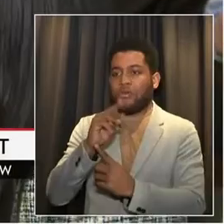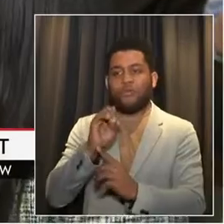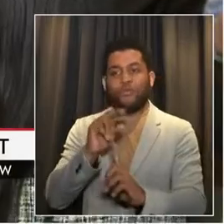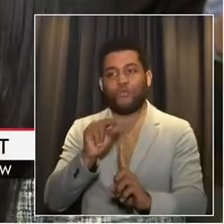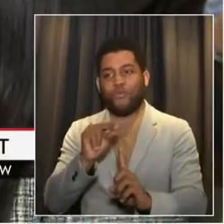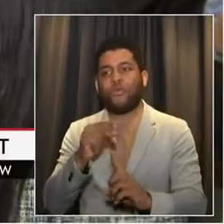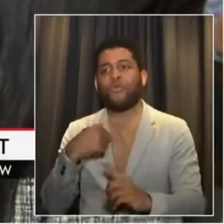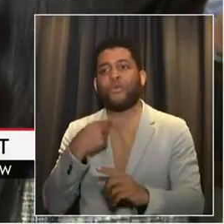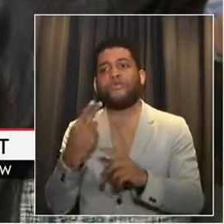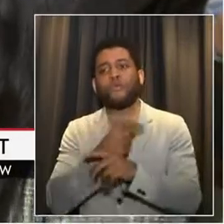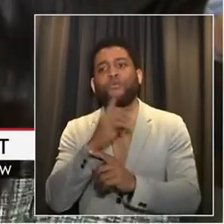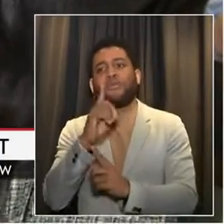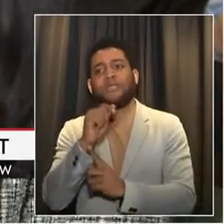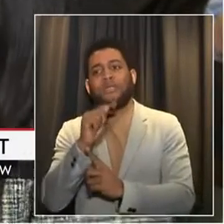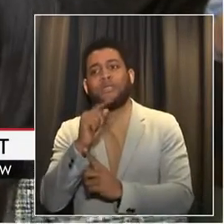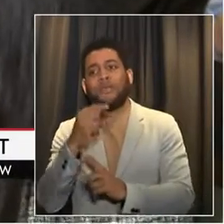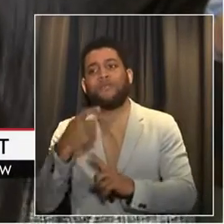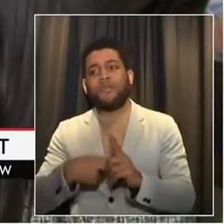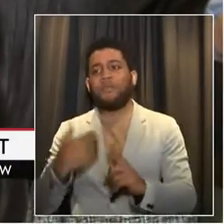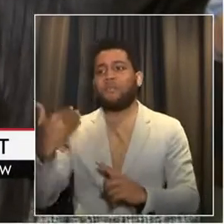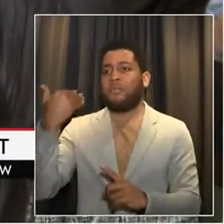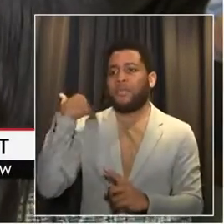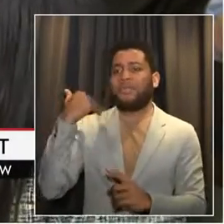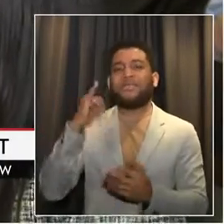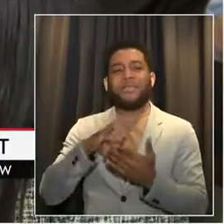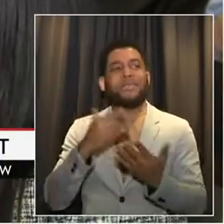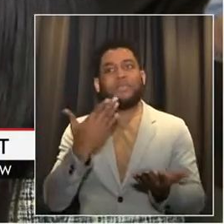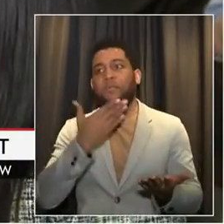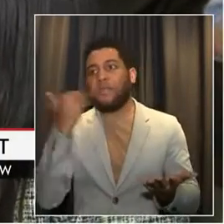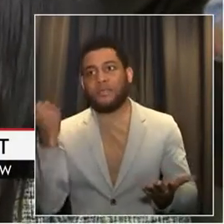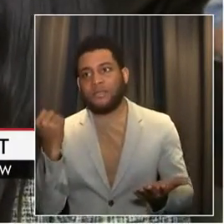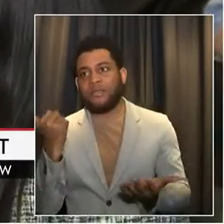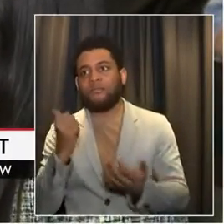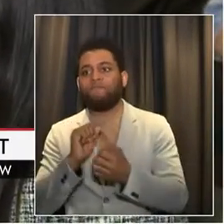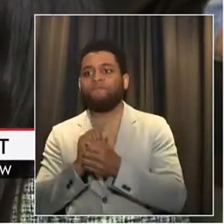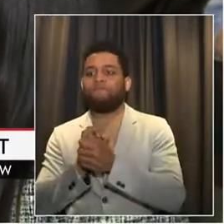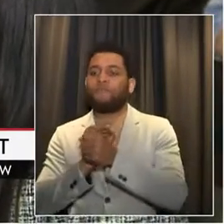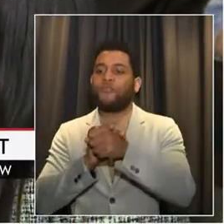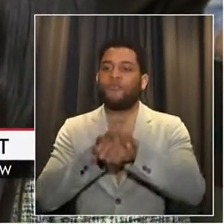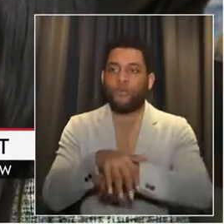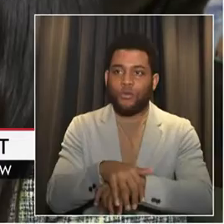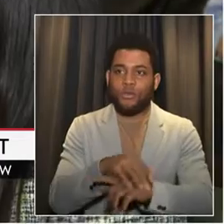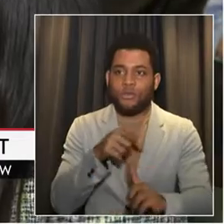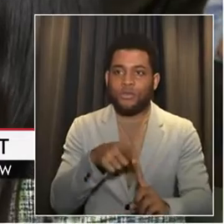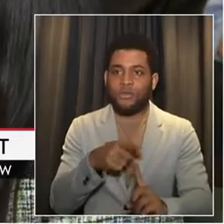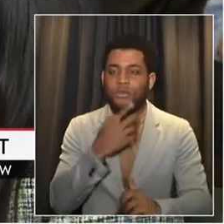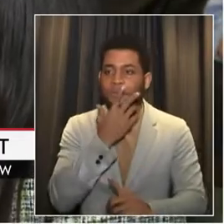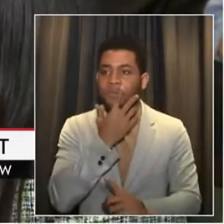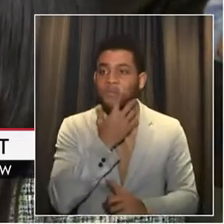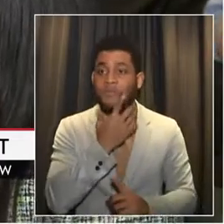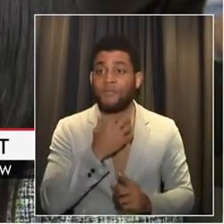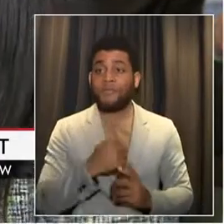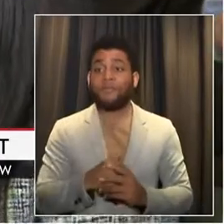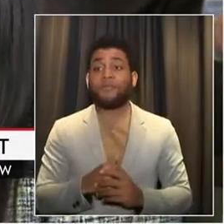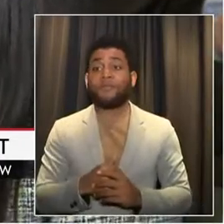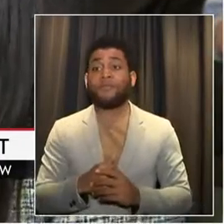is the best sort of like informer of how we go in the future. And certainly the other thing in the legislation, if you look at it, it does lay out a